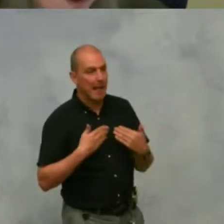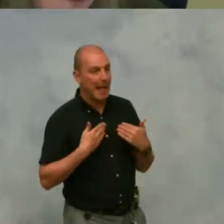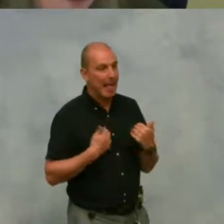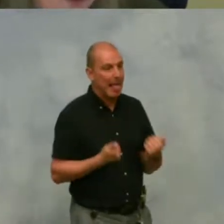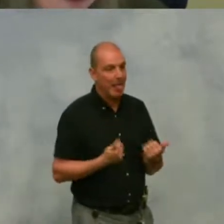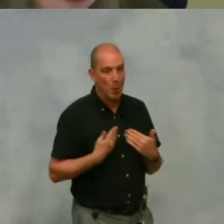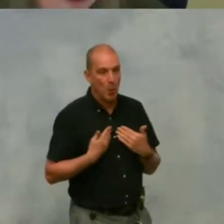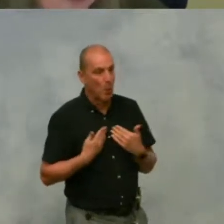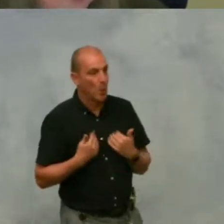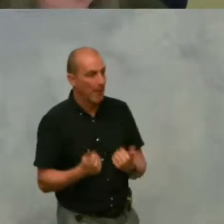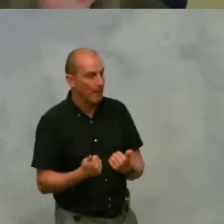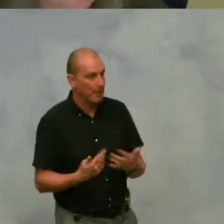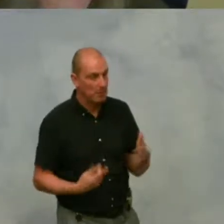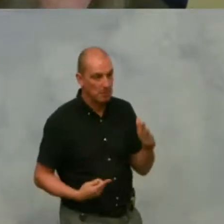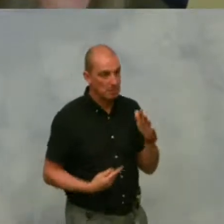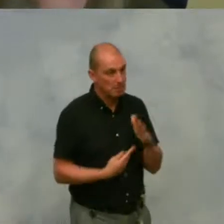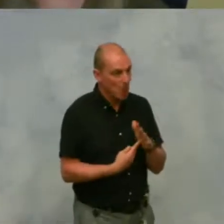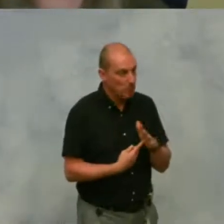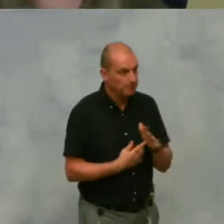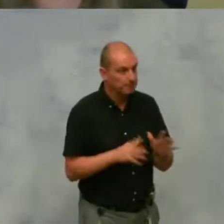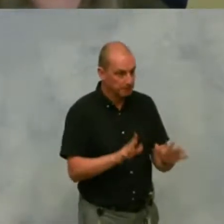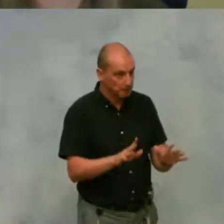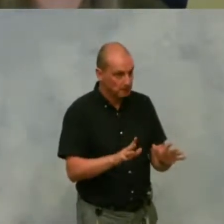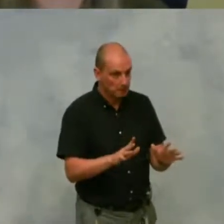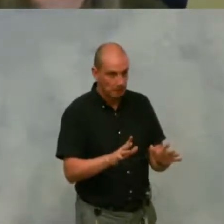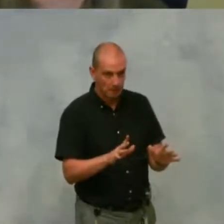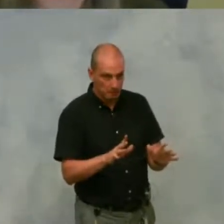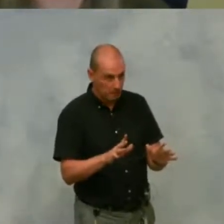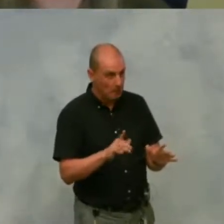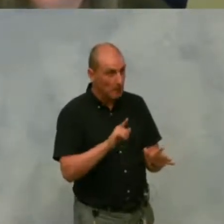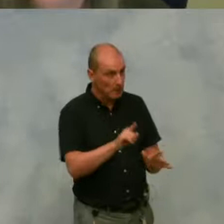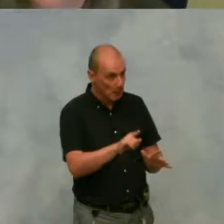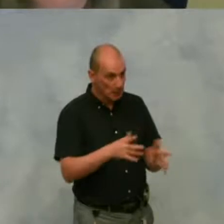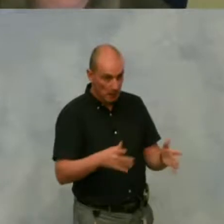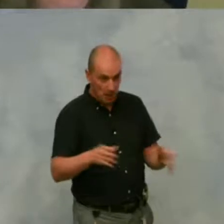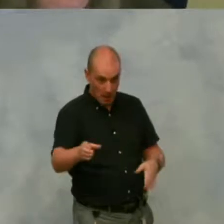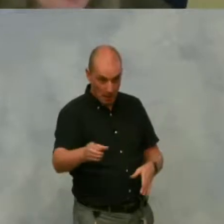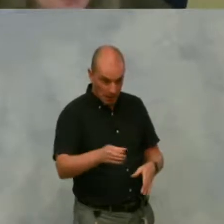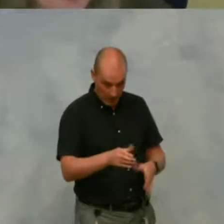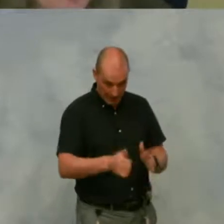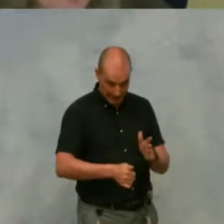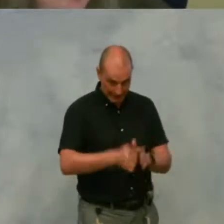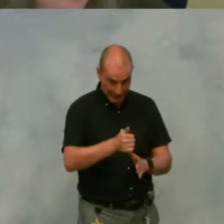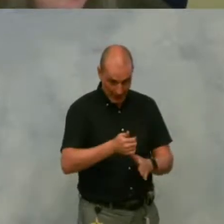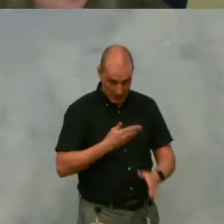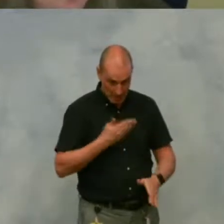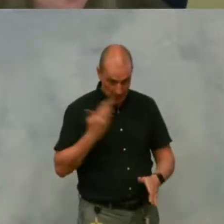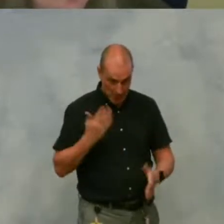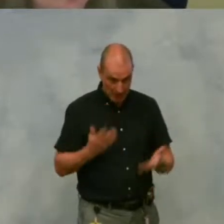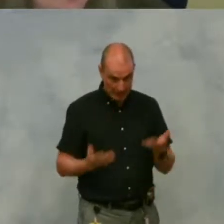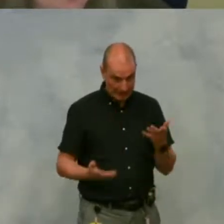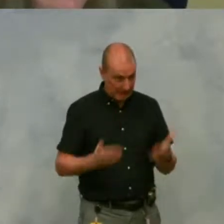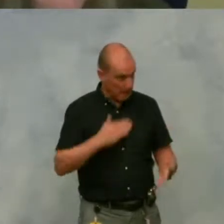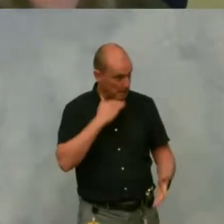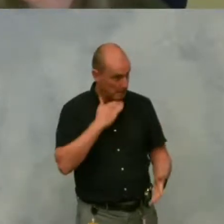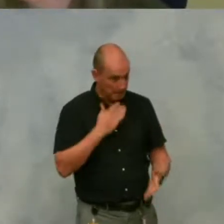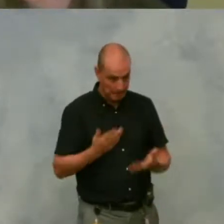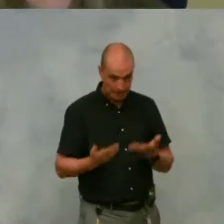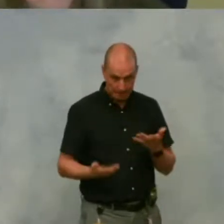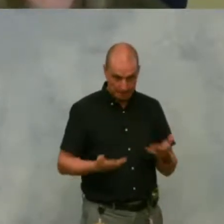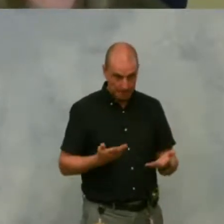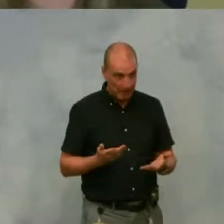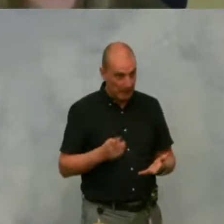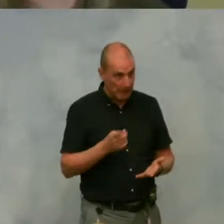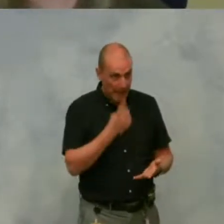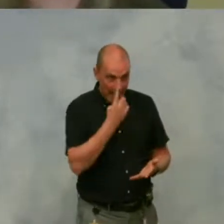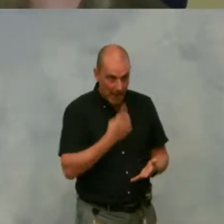the workforce. So obviously, if we don't have people in the right places with the right skills when we need them to deliver services, there are